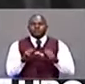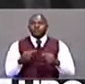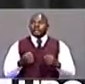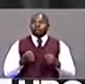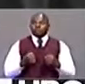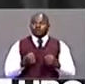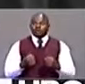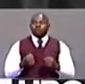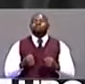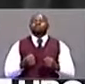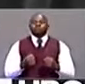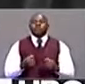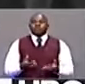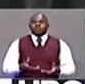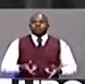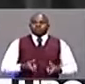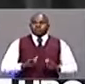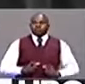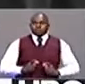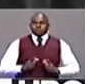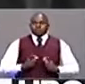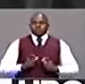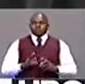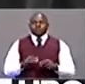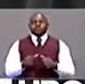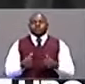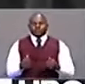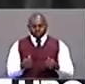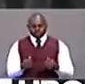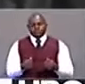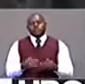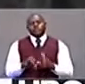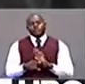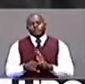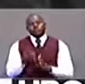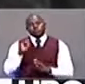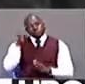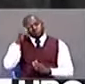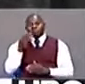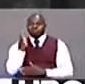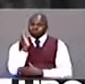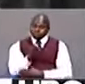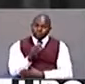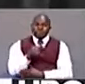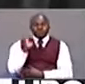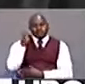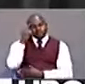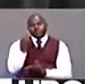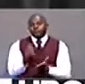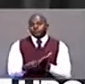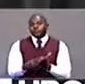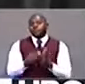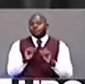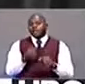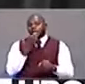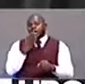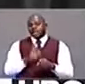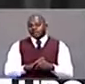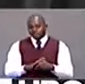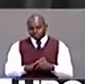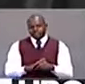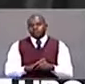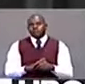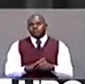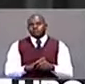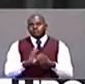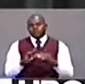was courageous. We have talked about issues he raised to the government of Uganda that you may need to fulfill in your